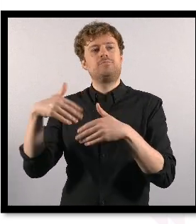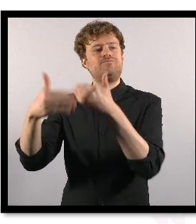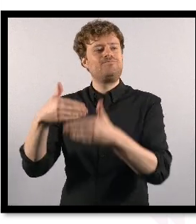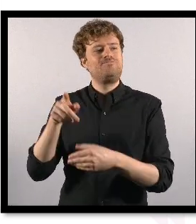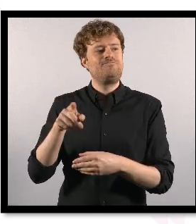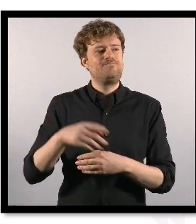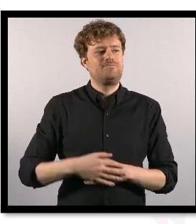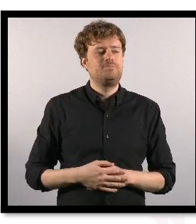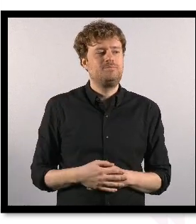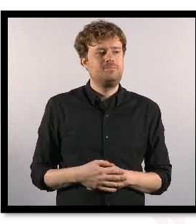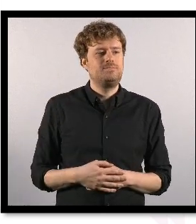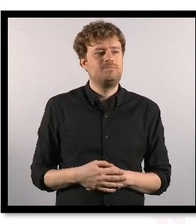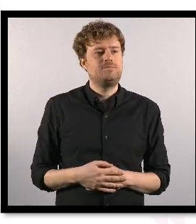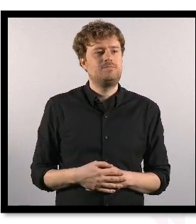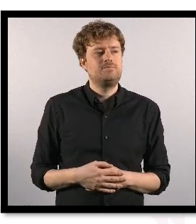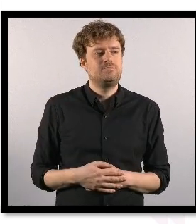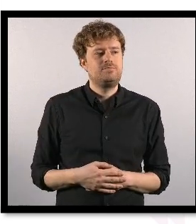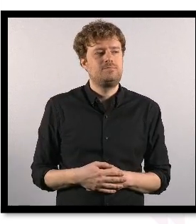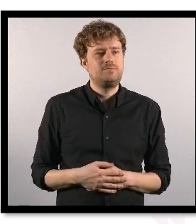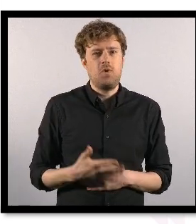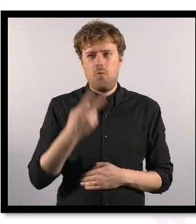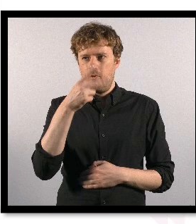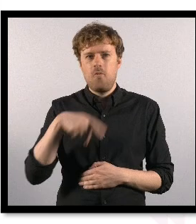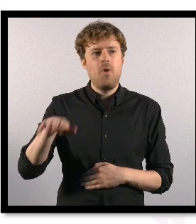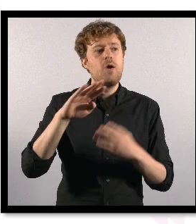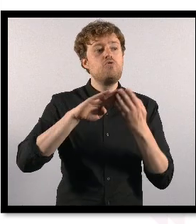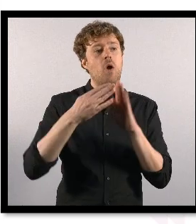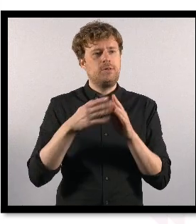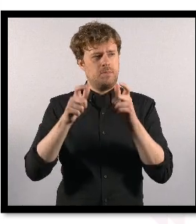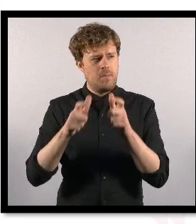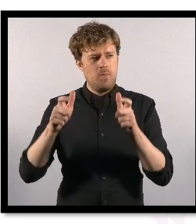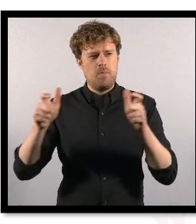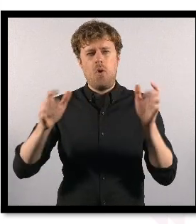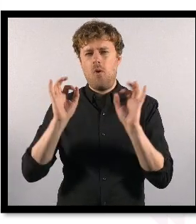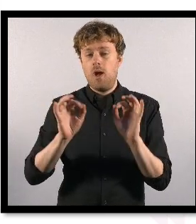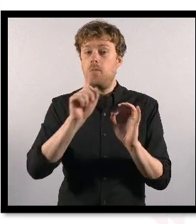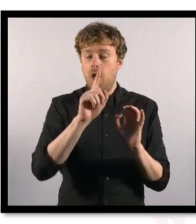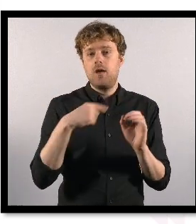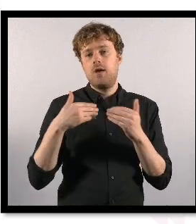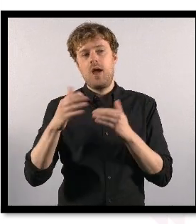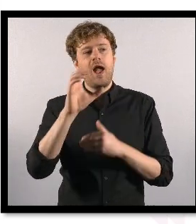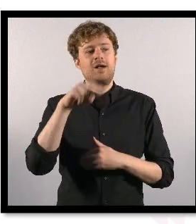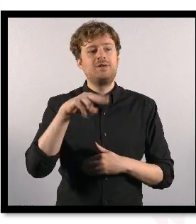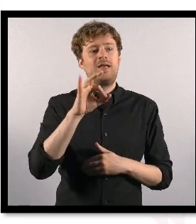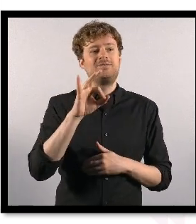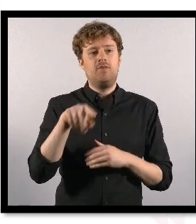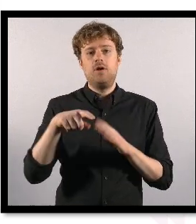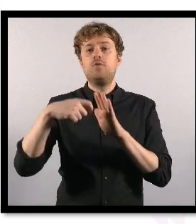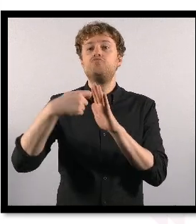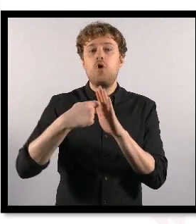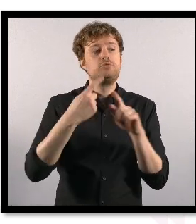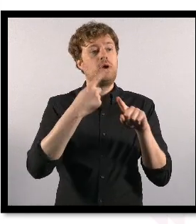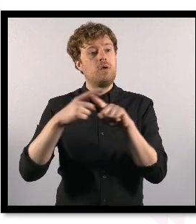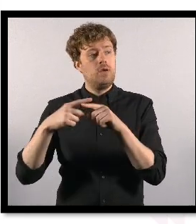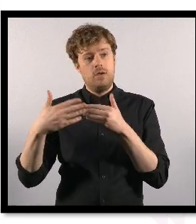adoption to be more accessible and inclusive? Now, this is an area that we have been exploring quite a lot within the TOC as